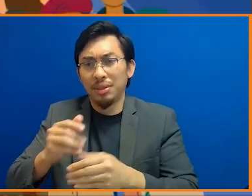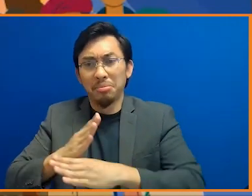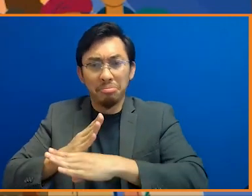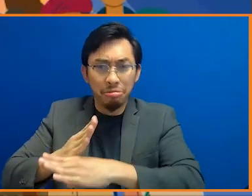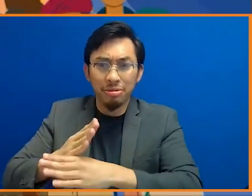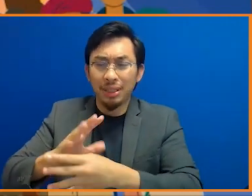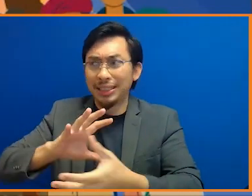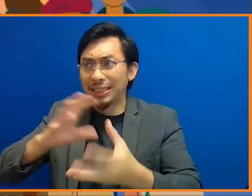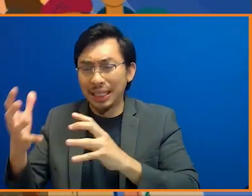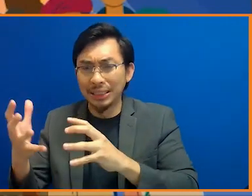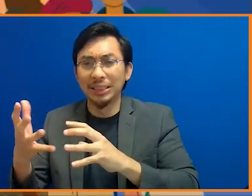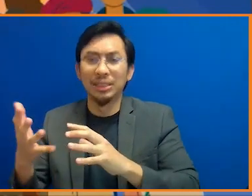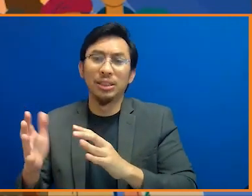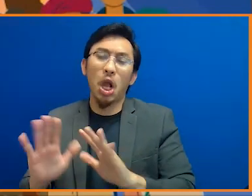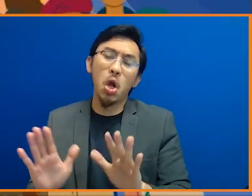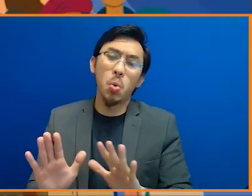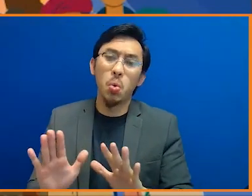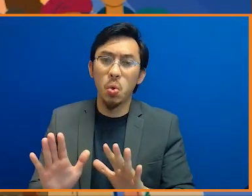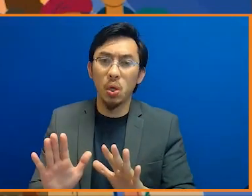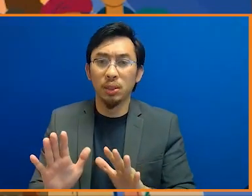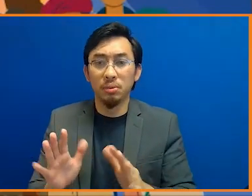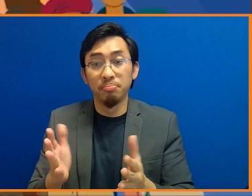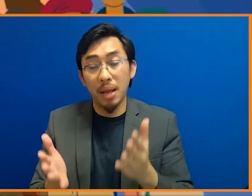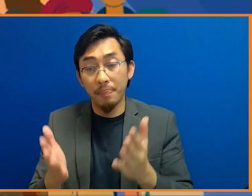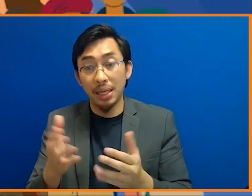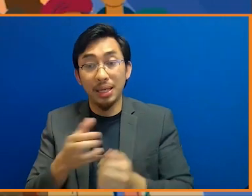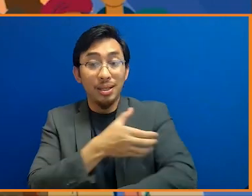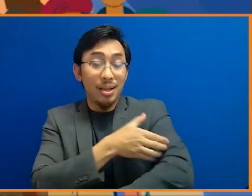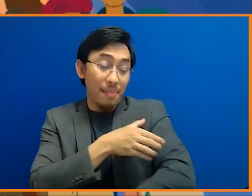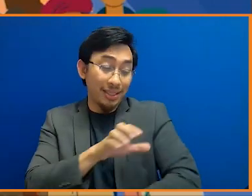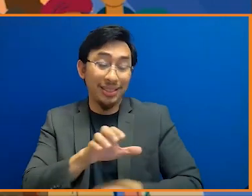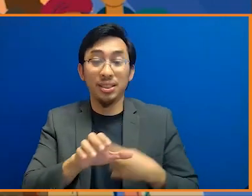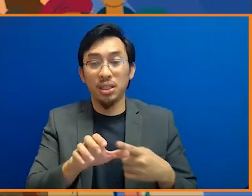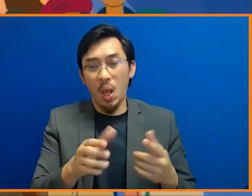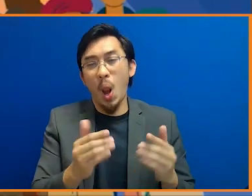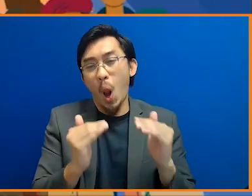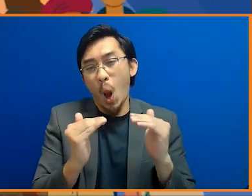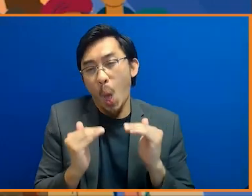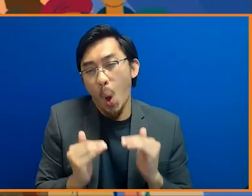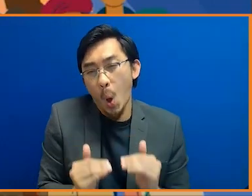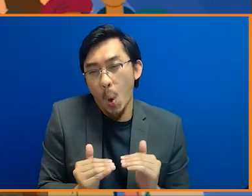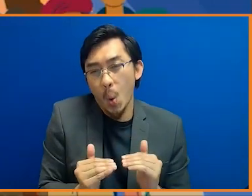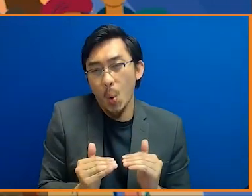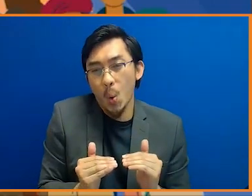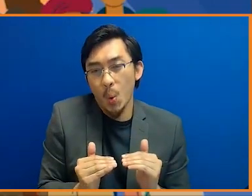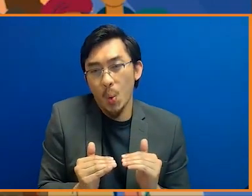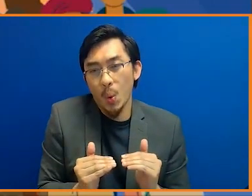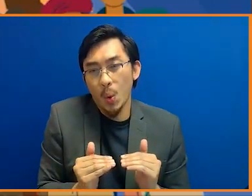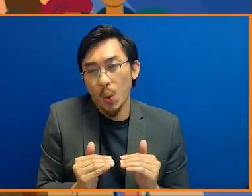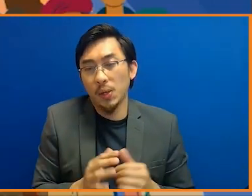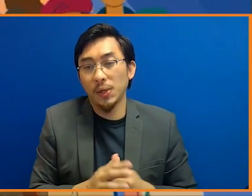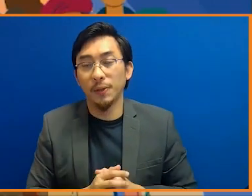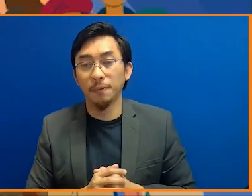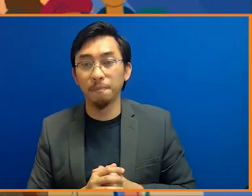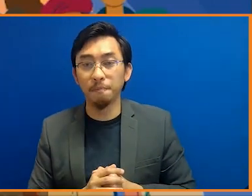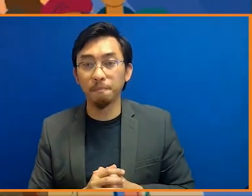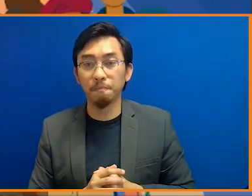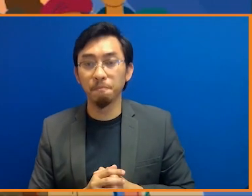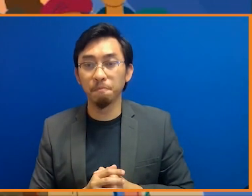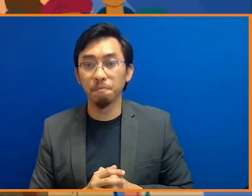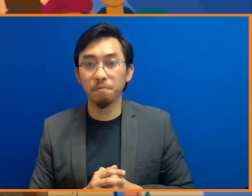technology applied to mitigate impact of a disaster, that's probably the capacity is low, right?